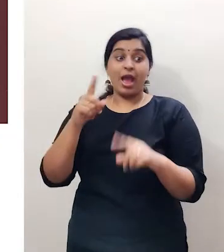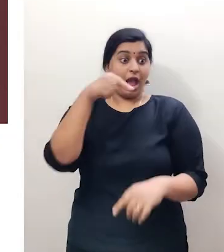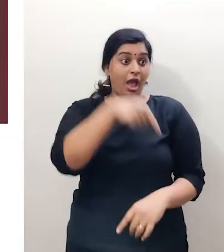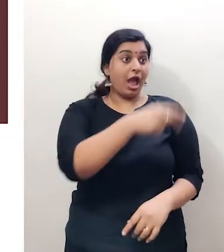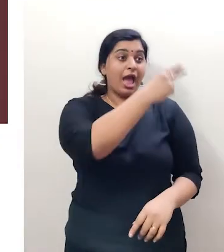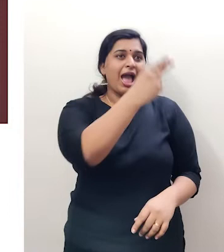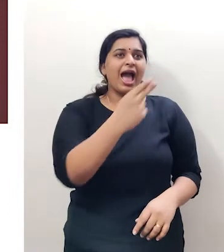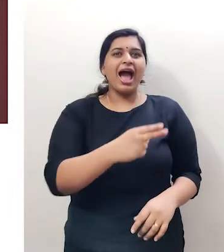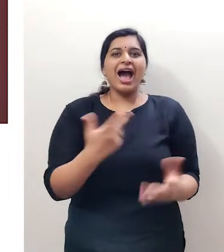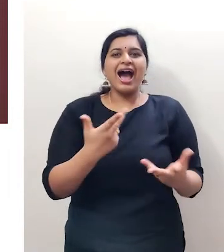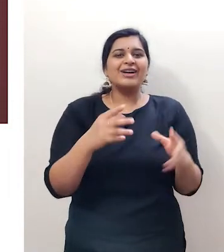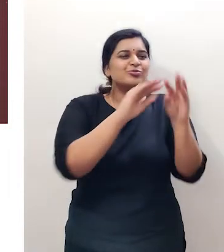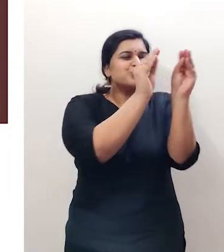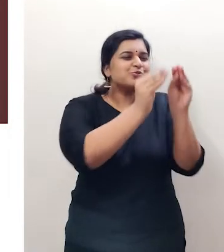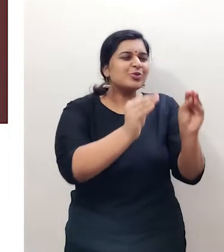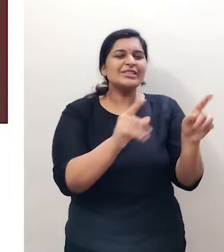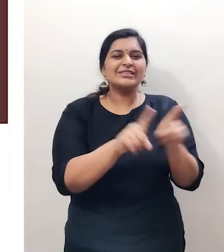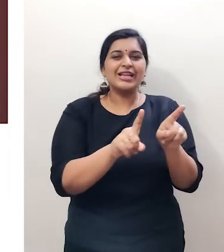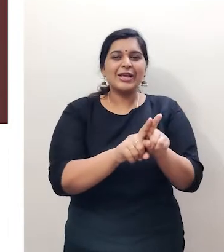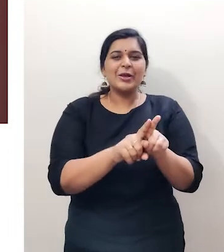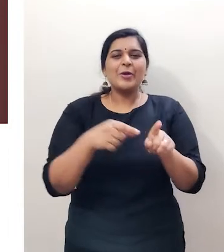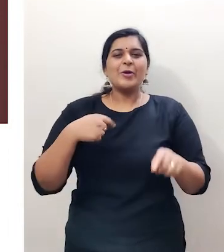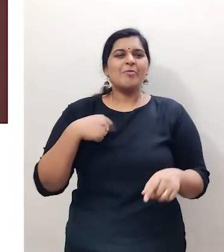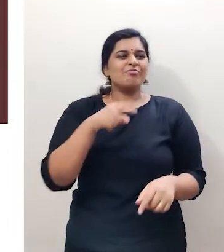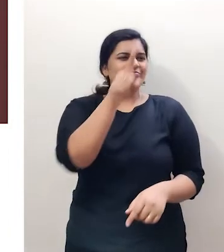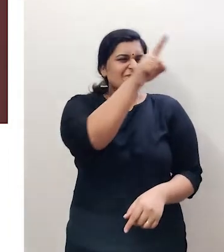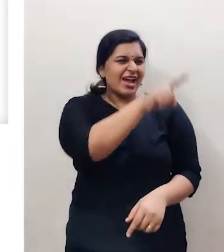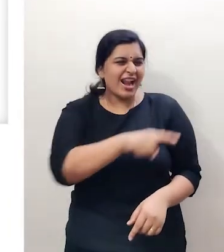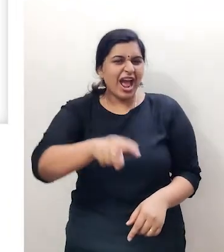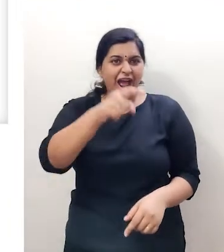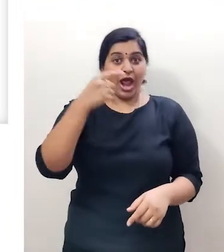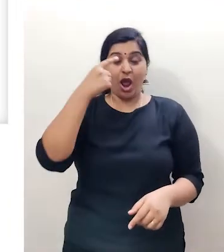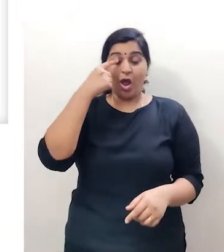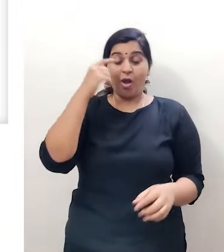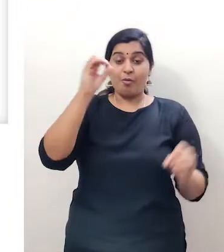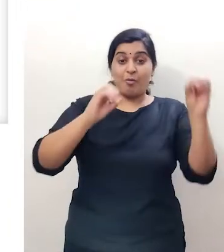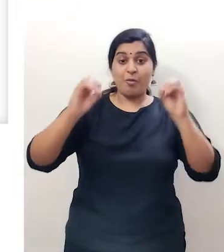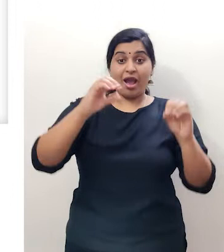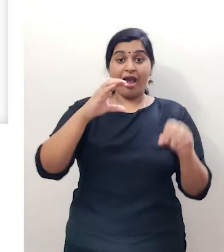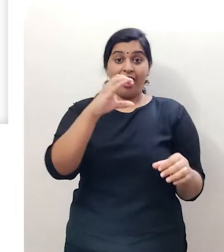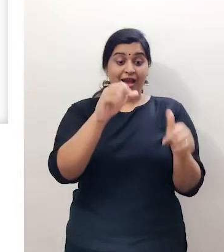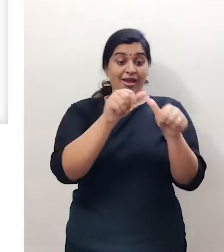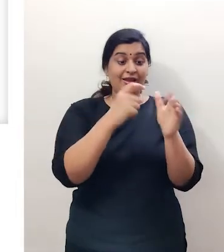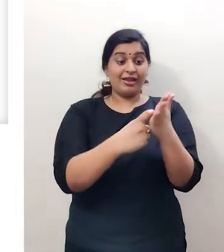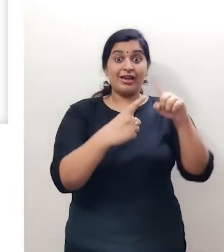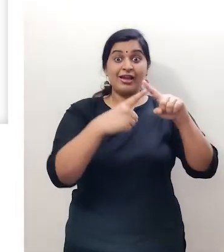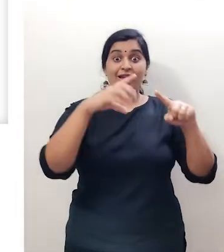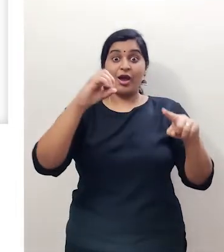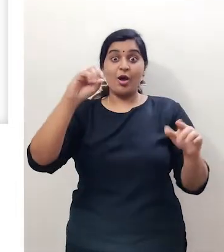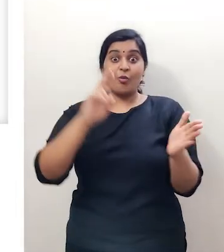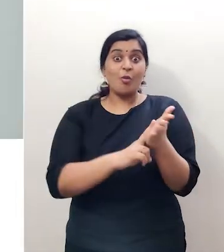toy-like. The lines are rounder, the eyes are goggle-like and cartoony, while the overall treatment of the figure is